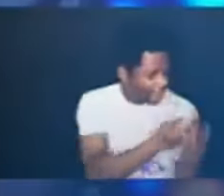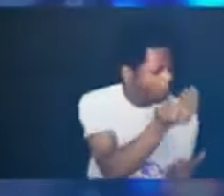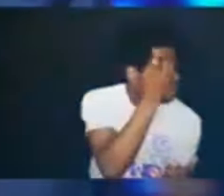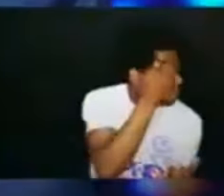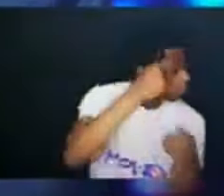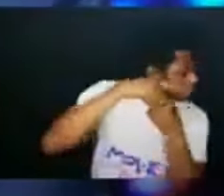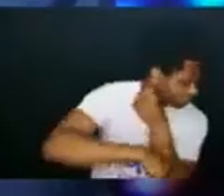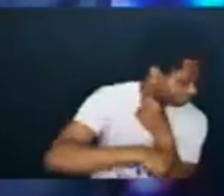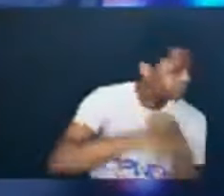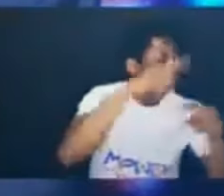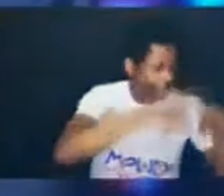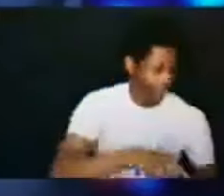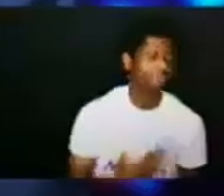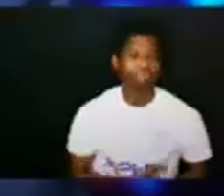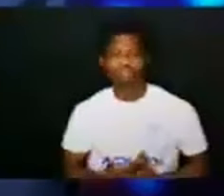have.